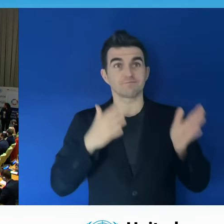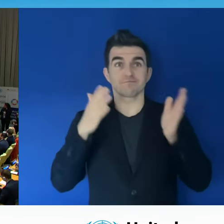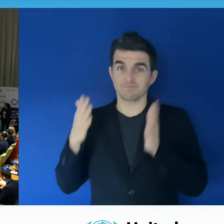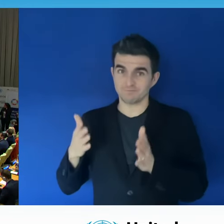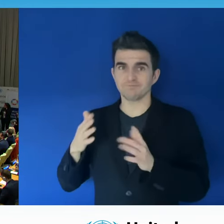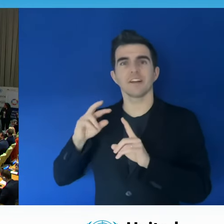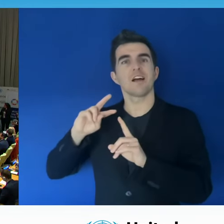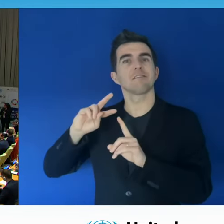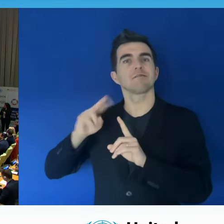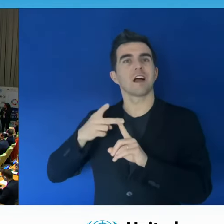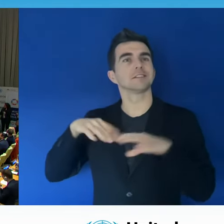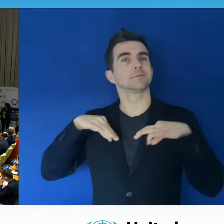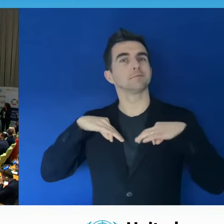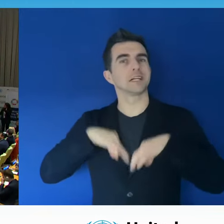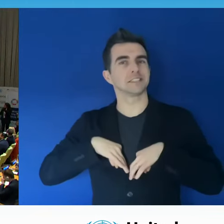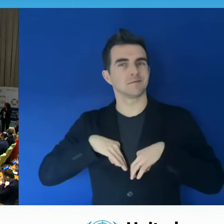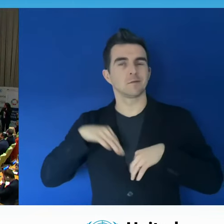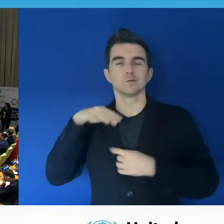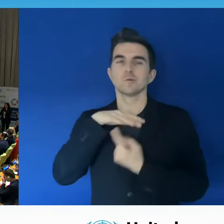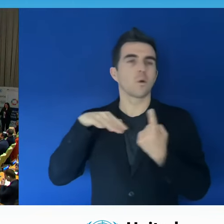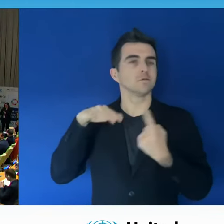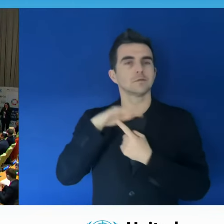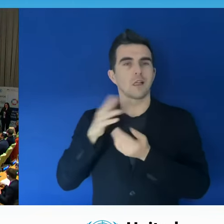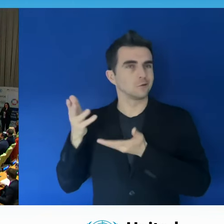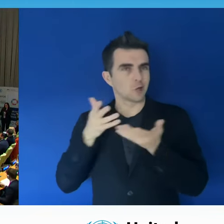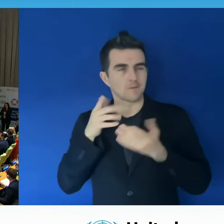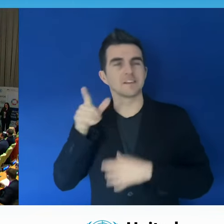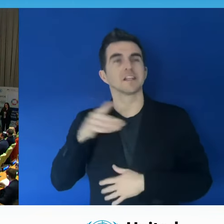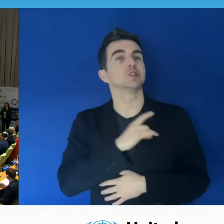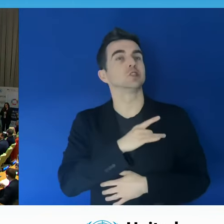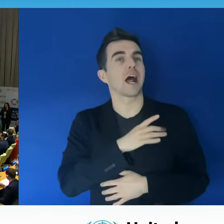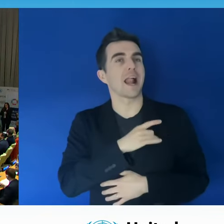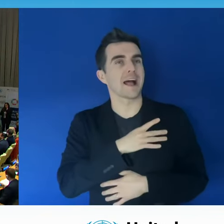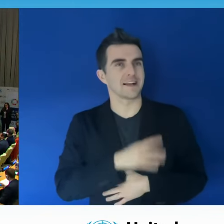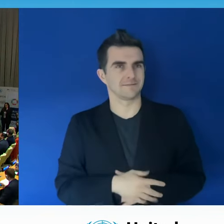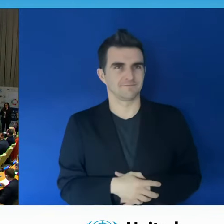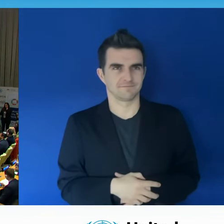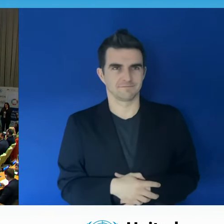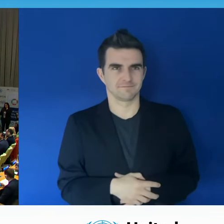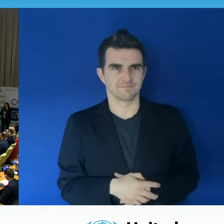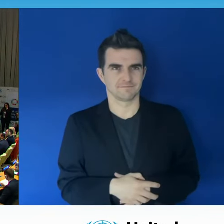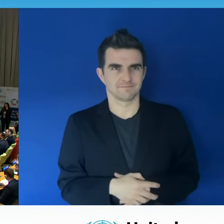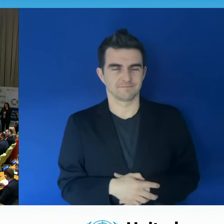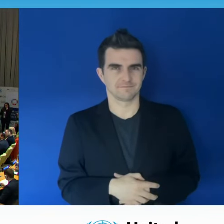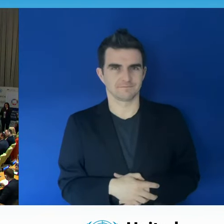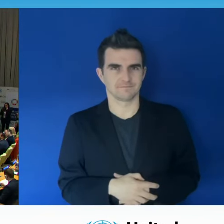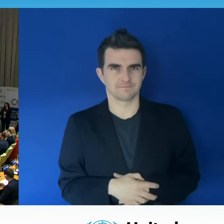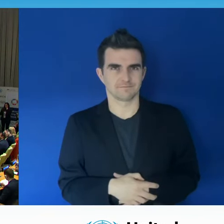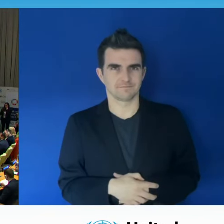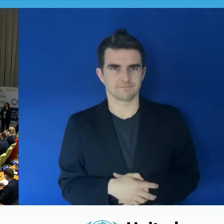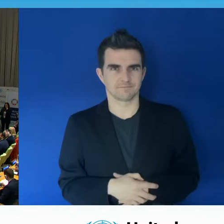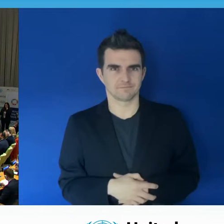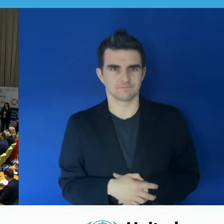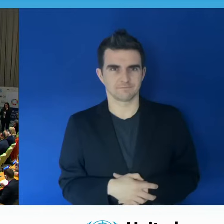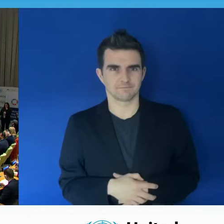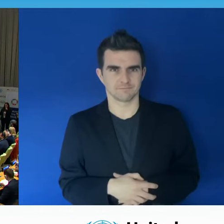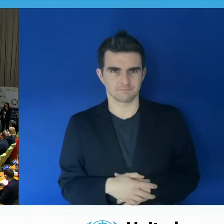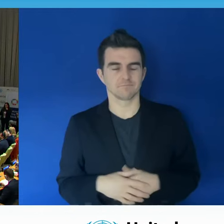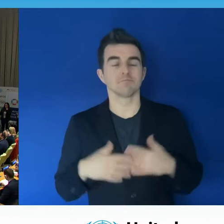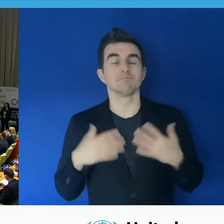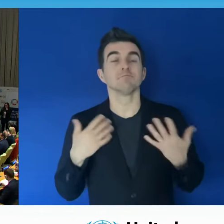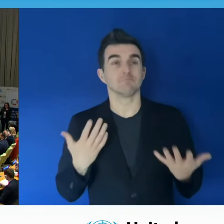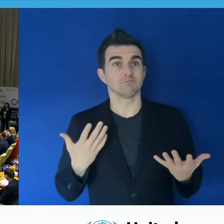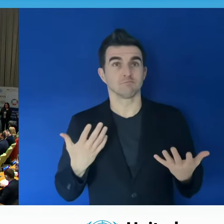Tardes. In Chile, desde hace más de una década. In Chile, for more than a decade, we've been experiencing more than intense political